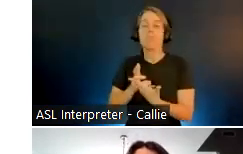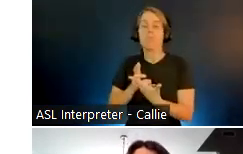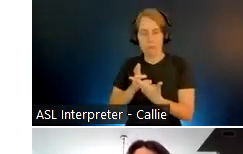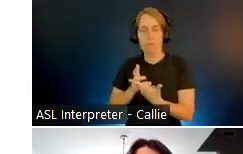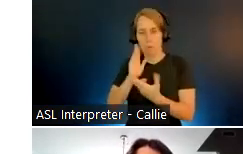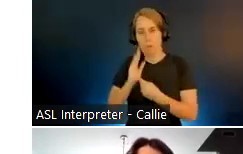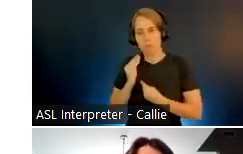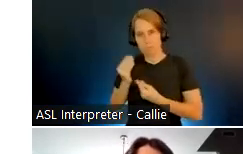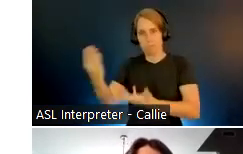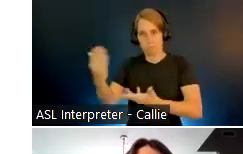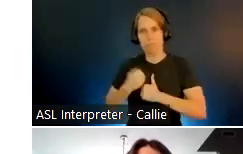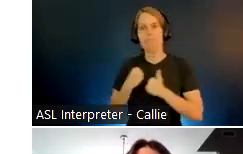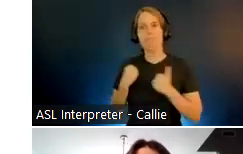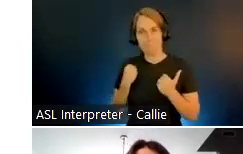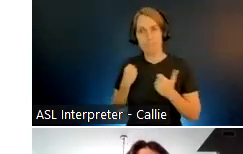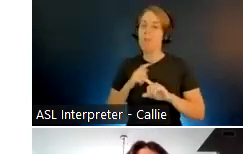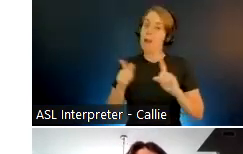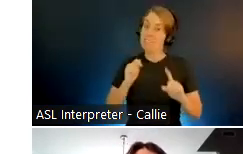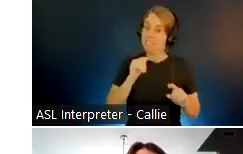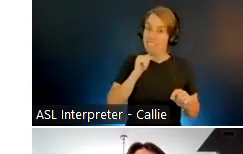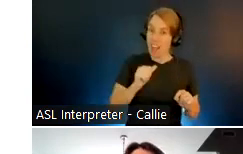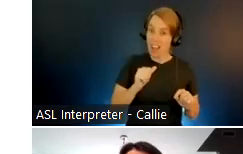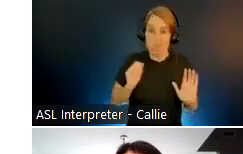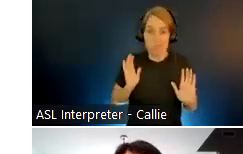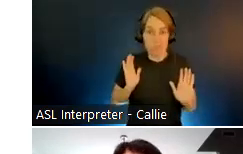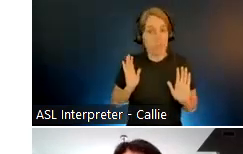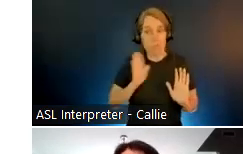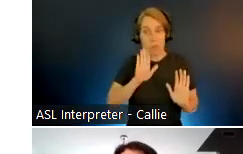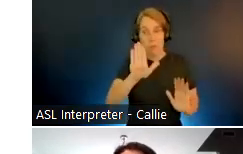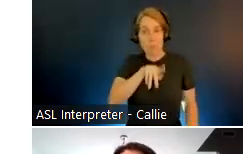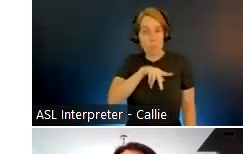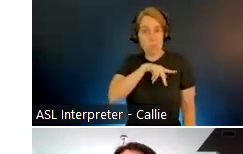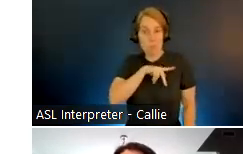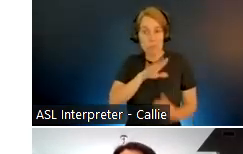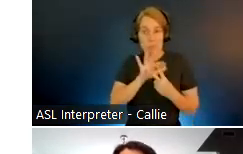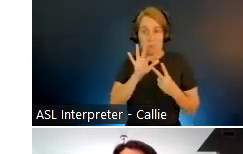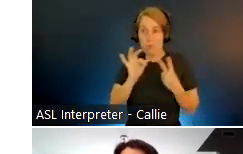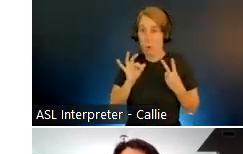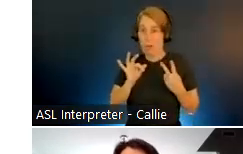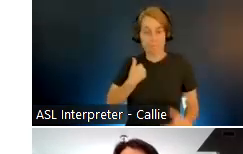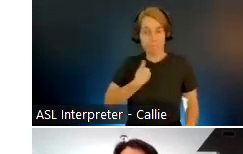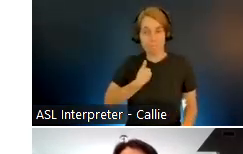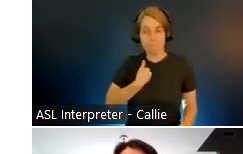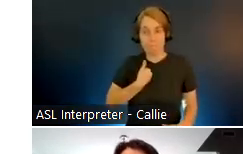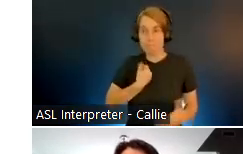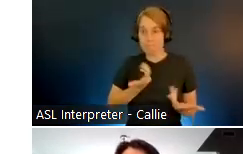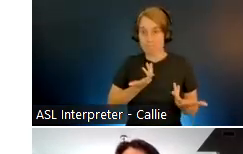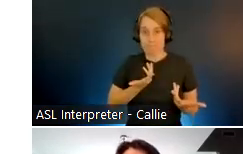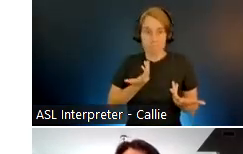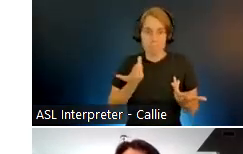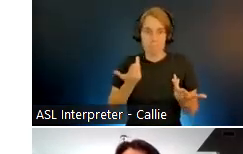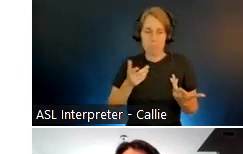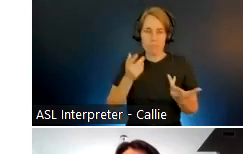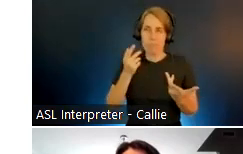very personal choice. And so talking through that, making sure that the student